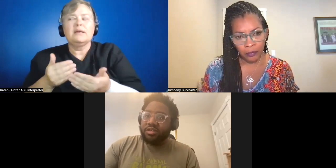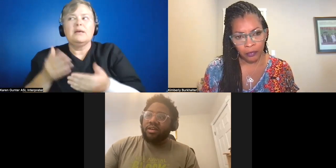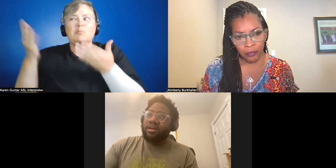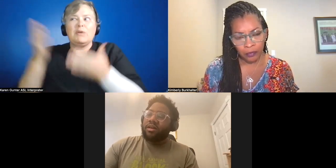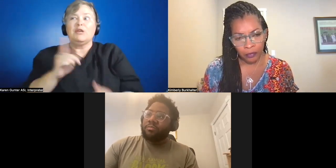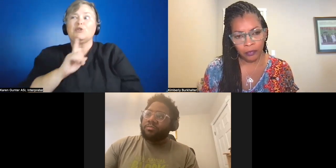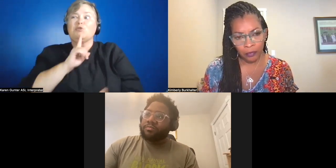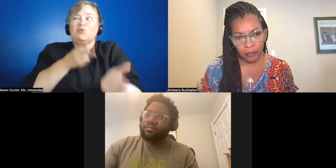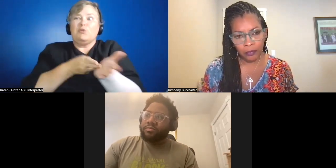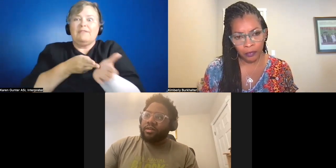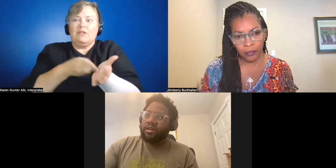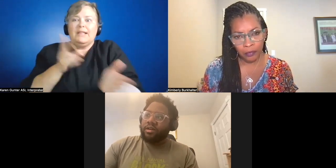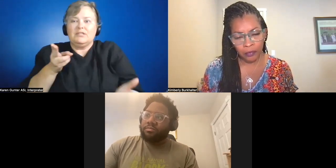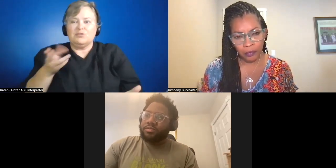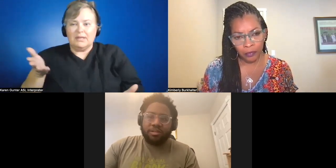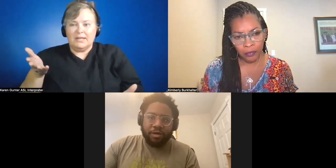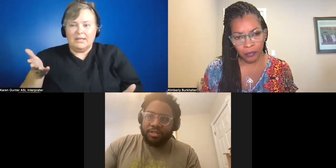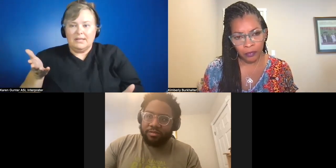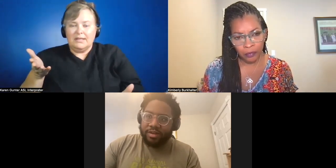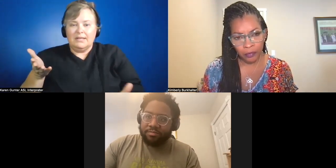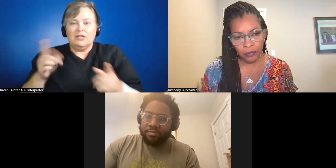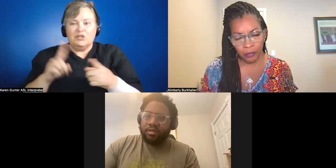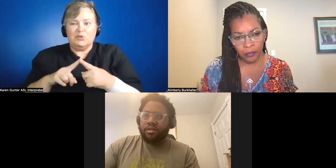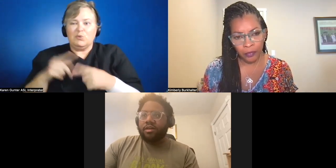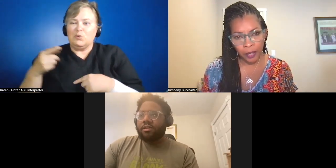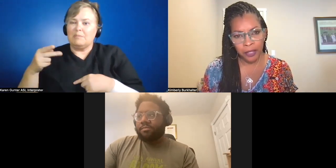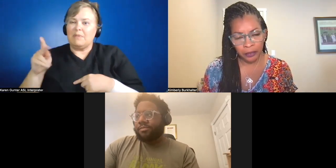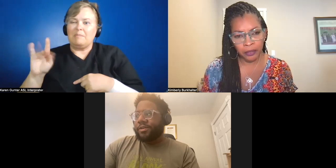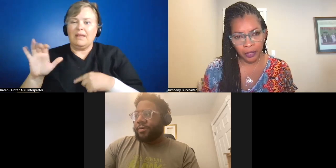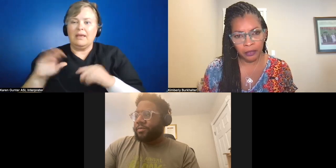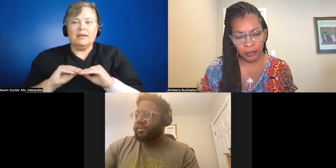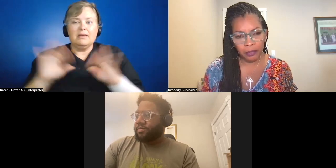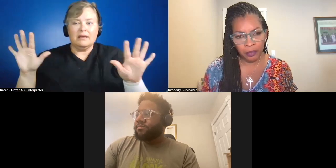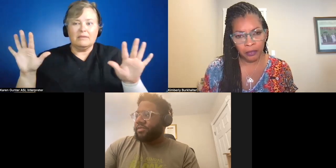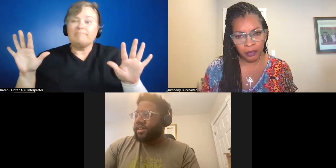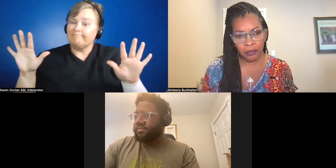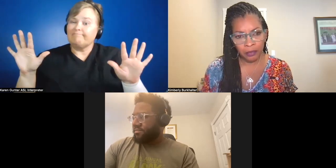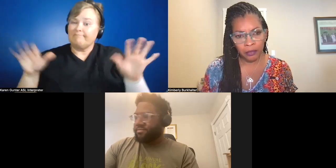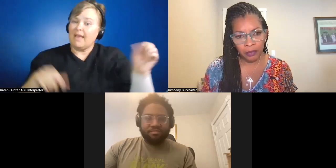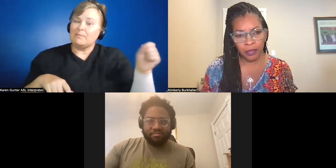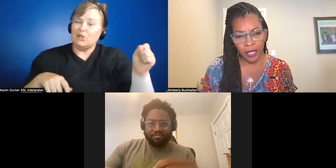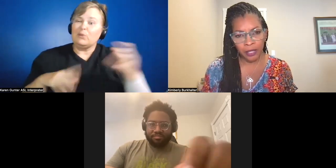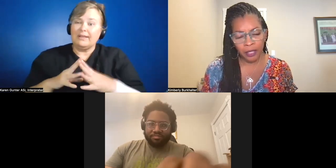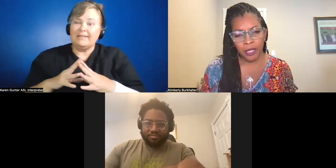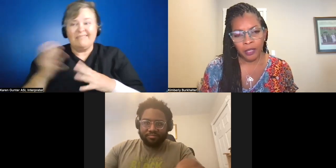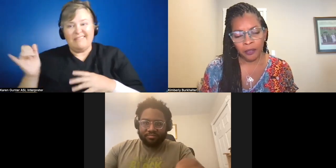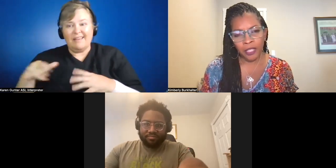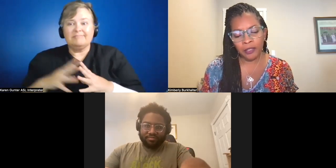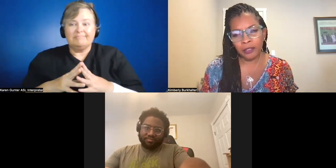histories to the public, right? So, yeah.